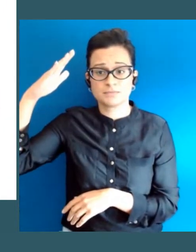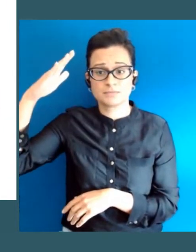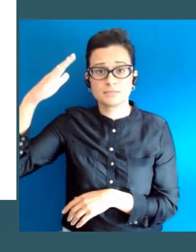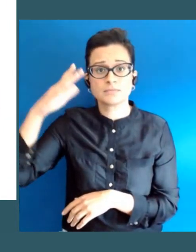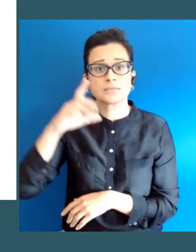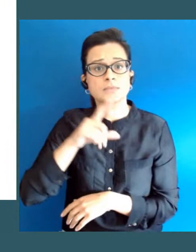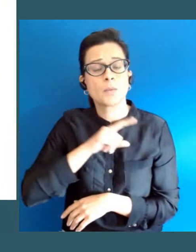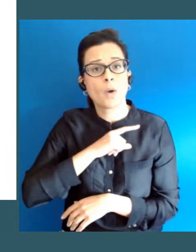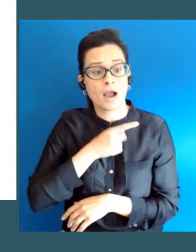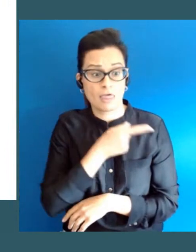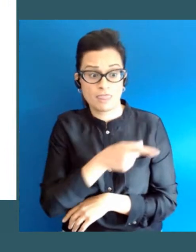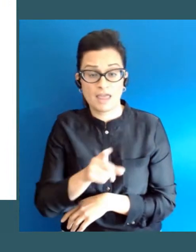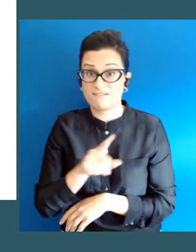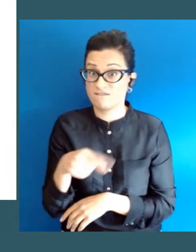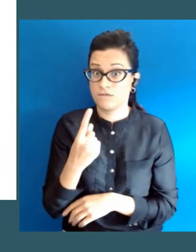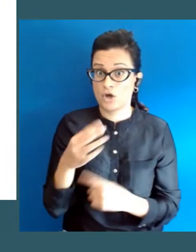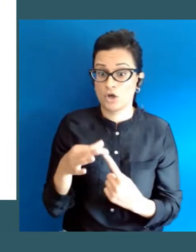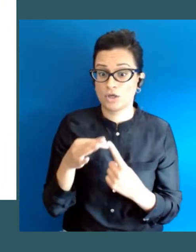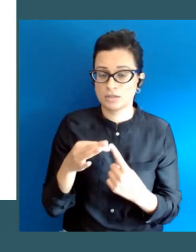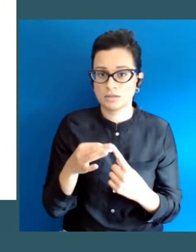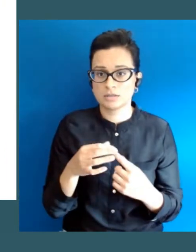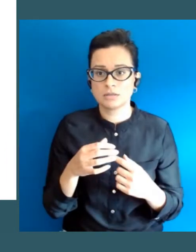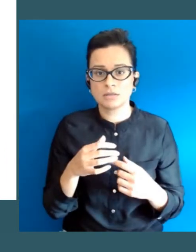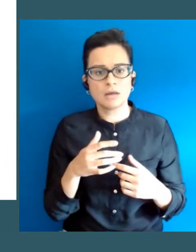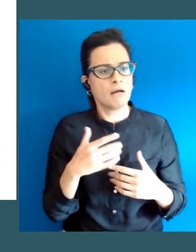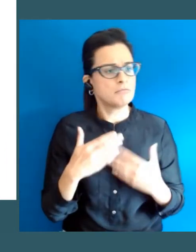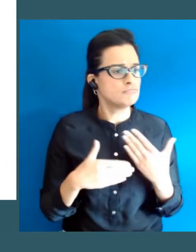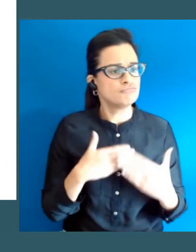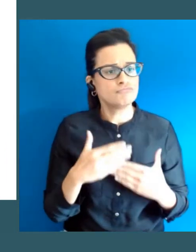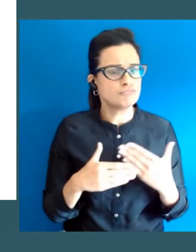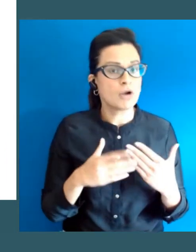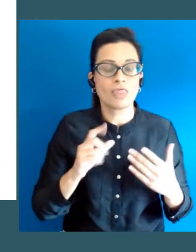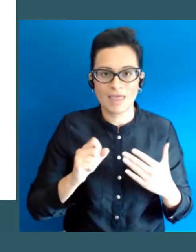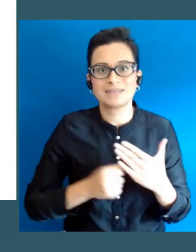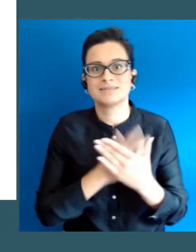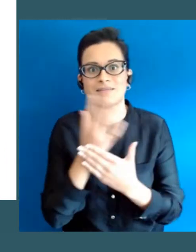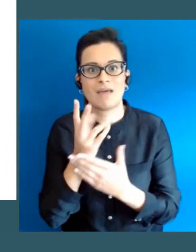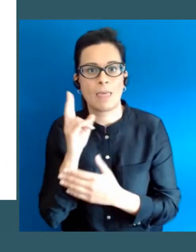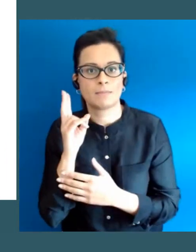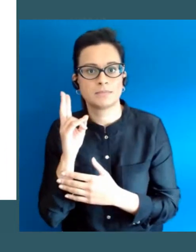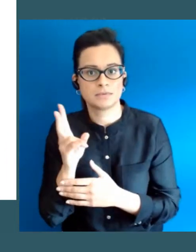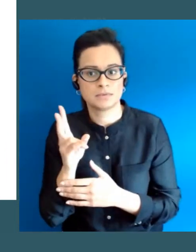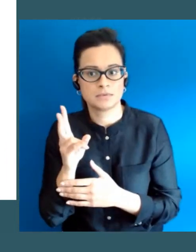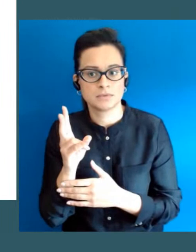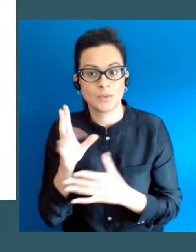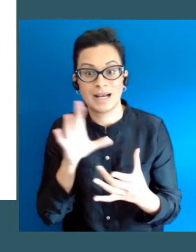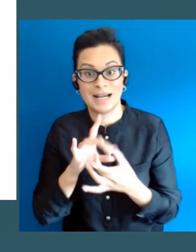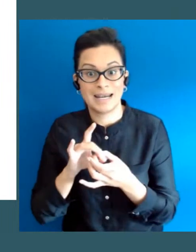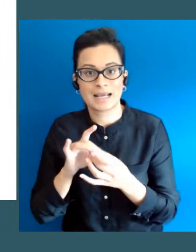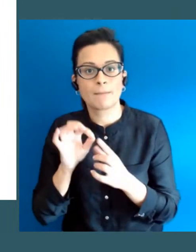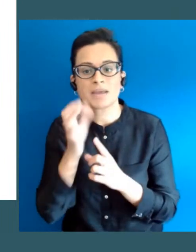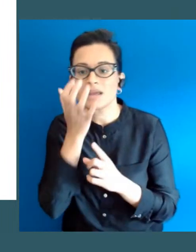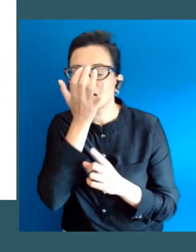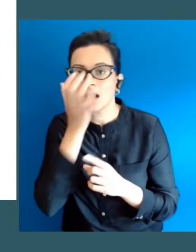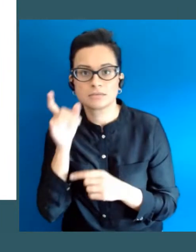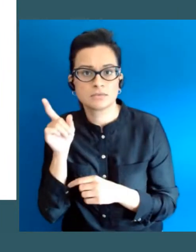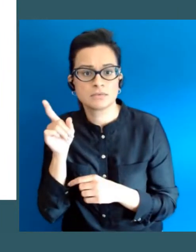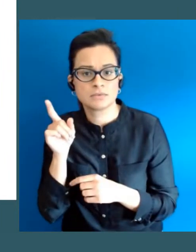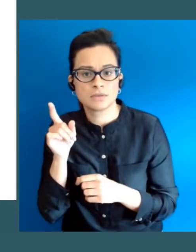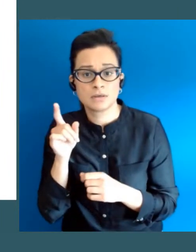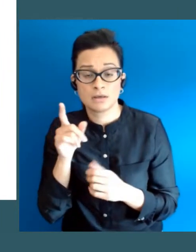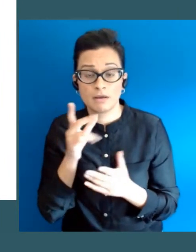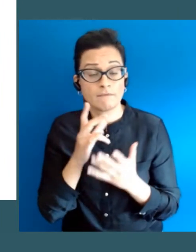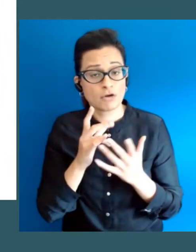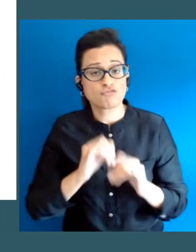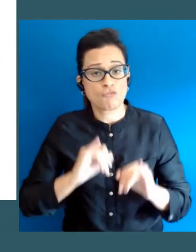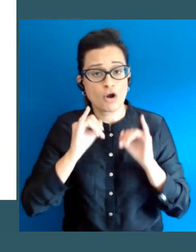first of all been sensitized and then develop symptoms of peanut allergy. So it is a chronic condition